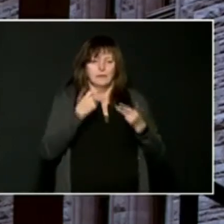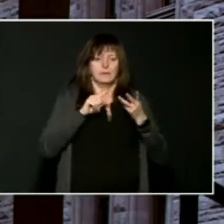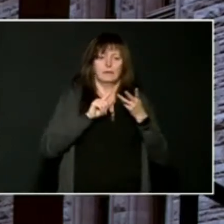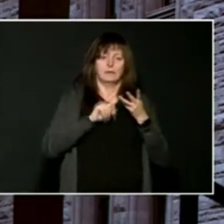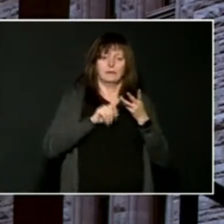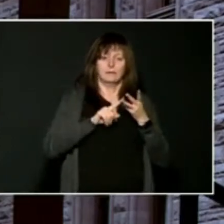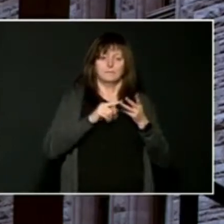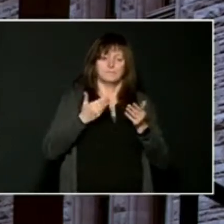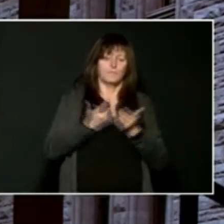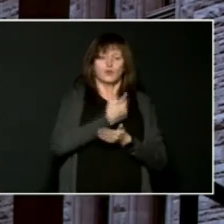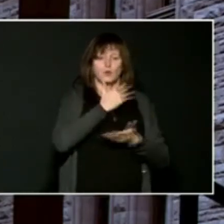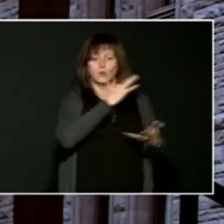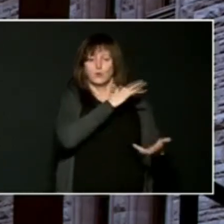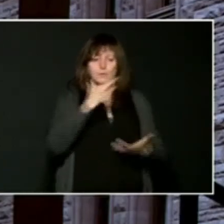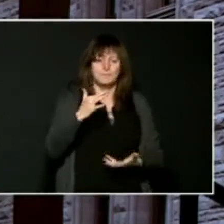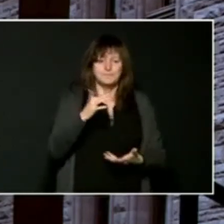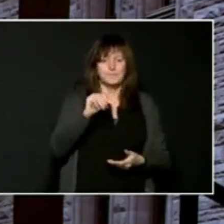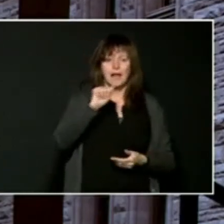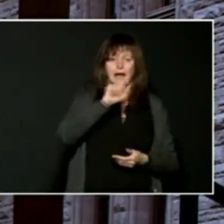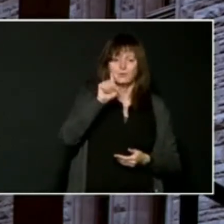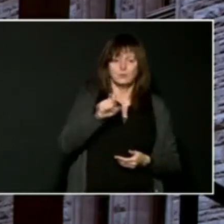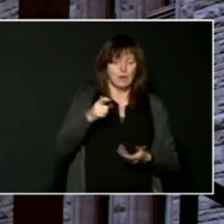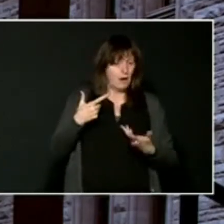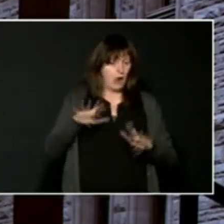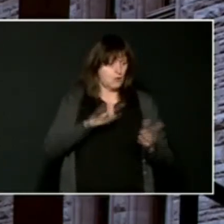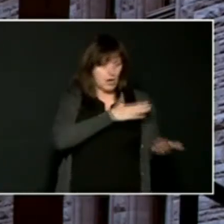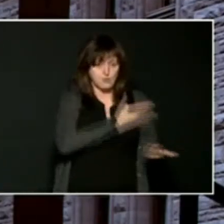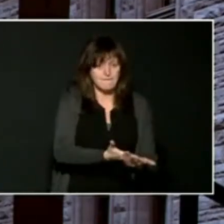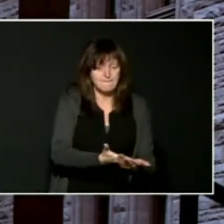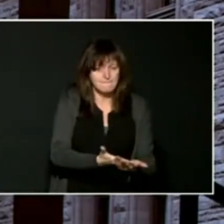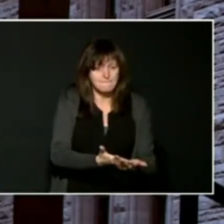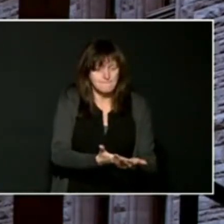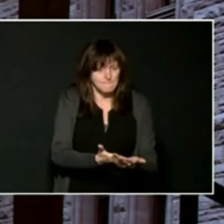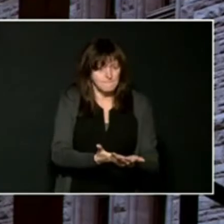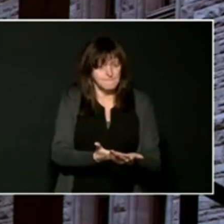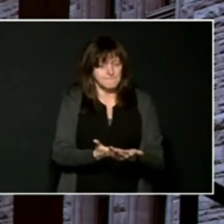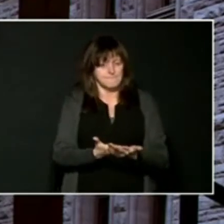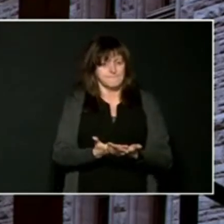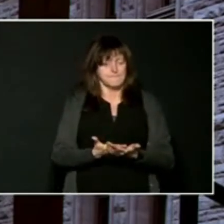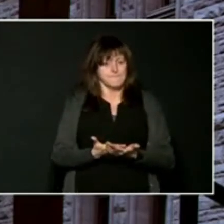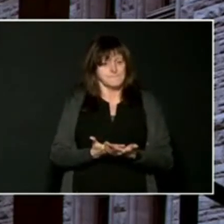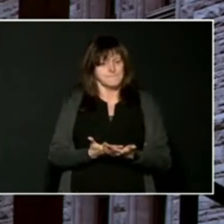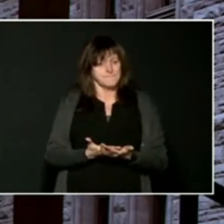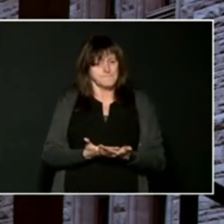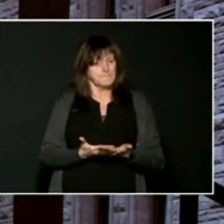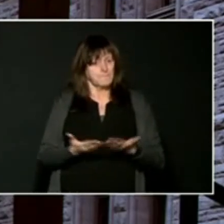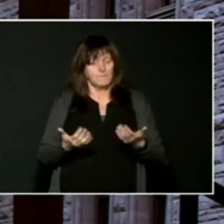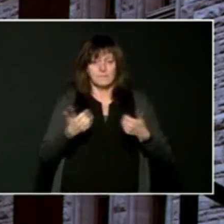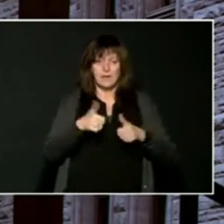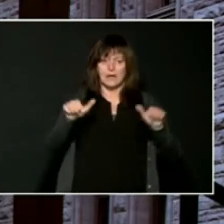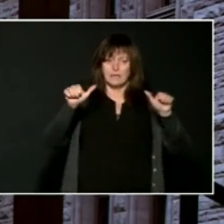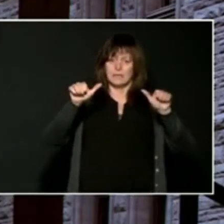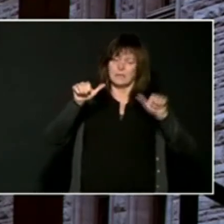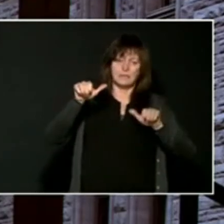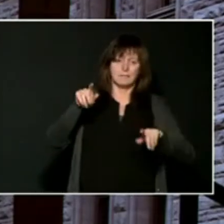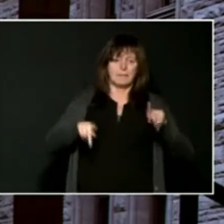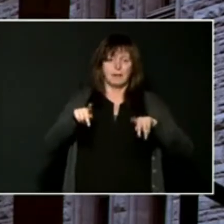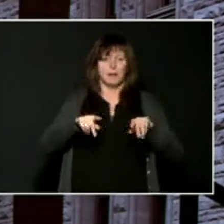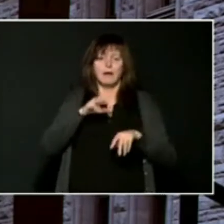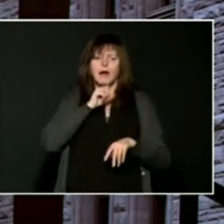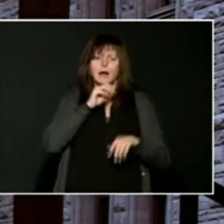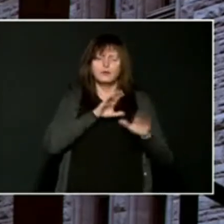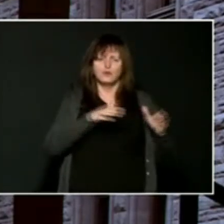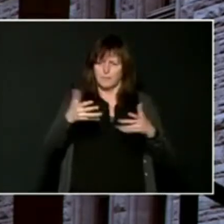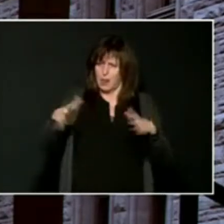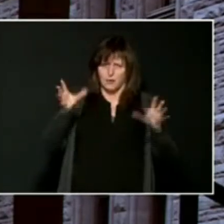supply came in of the AstraZeneca, and we're still trying to make great inroads on anyone over in the age groups that we have determined